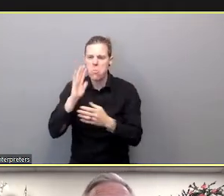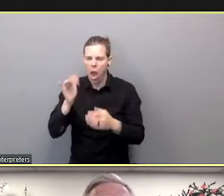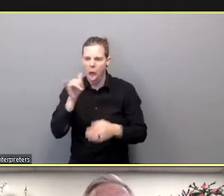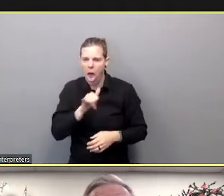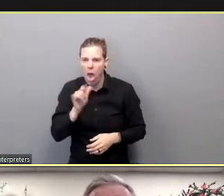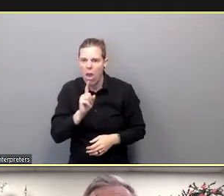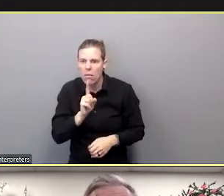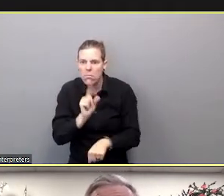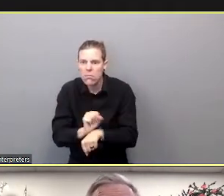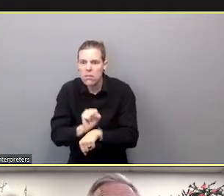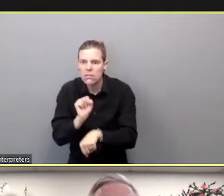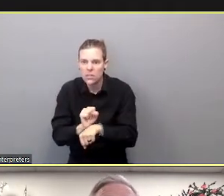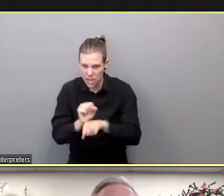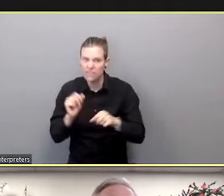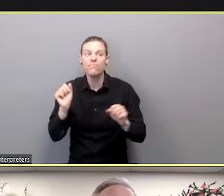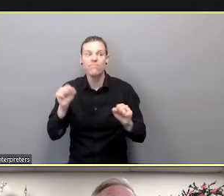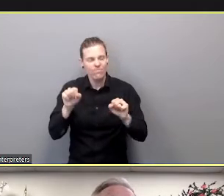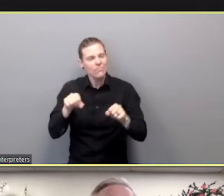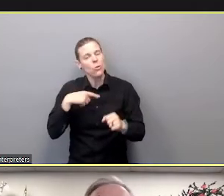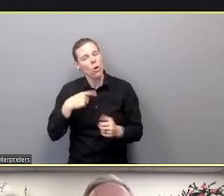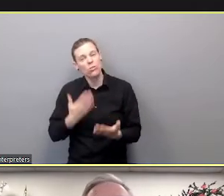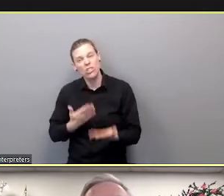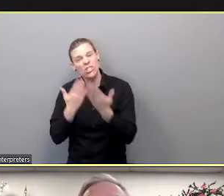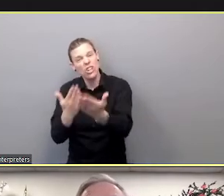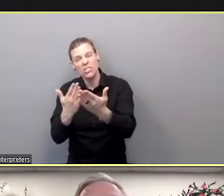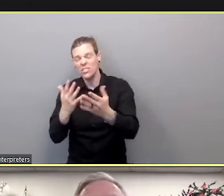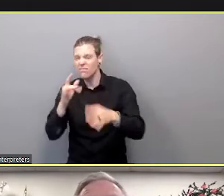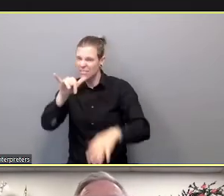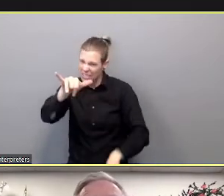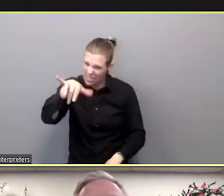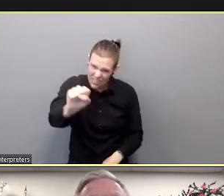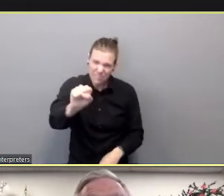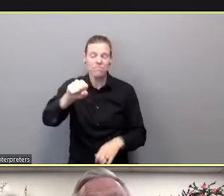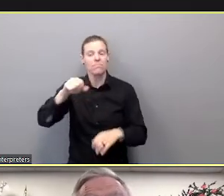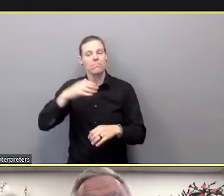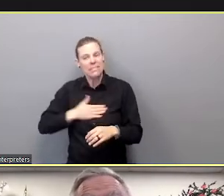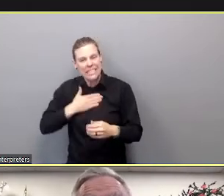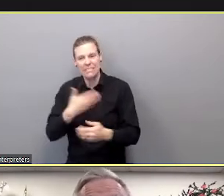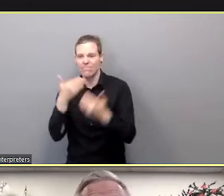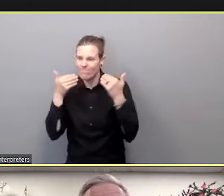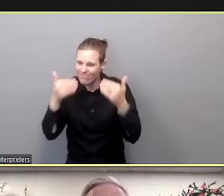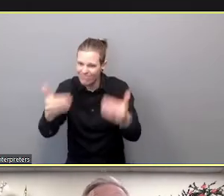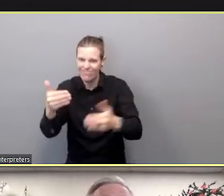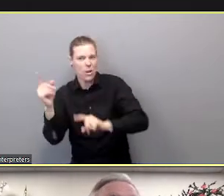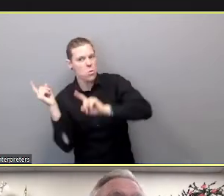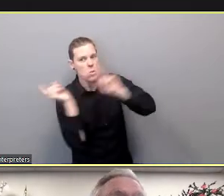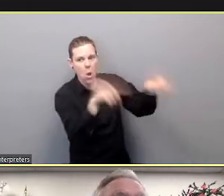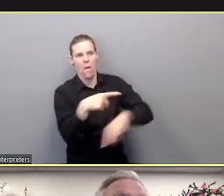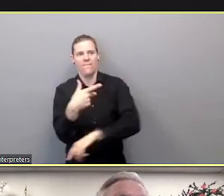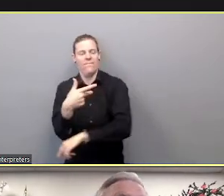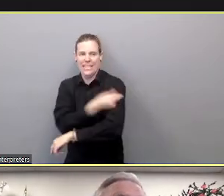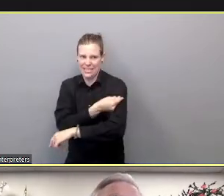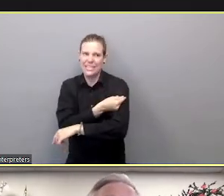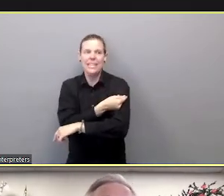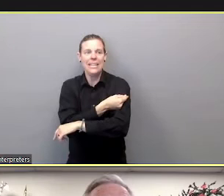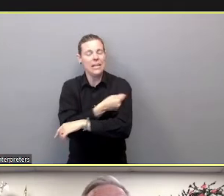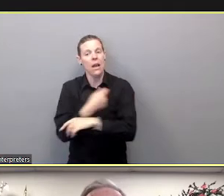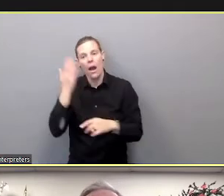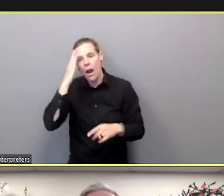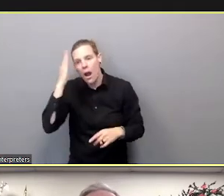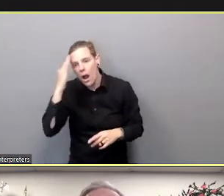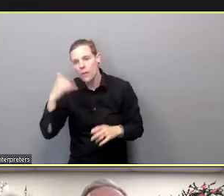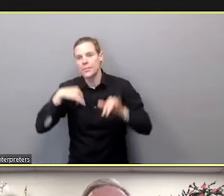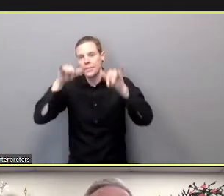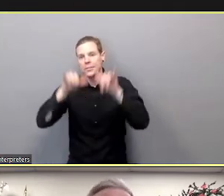vaccinated that we can possibly get vaccinated. And as you'll hear nonstop, full